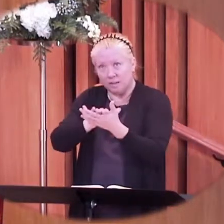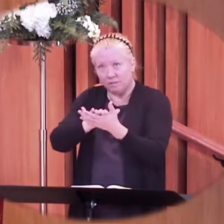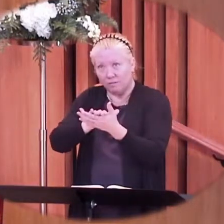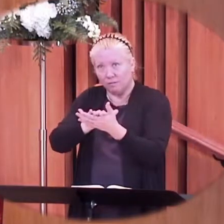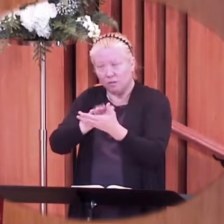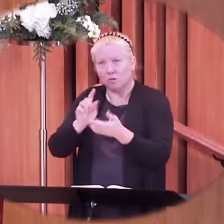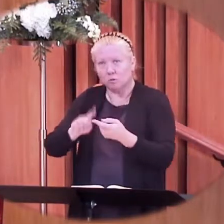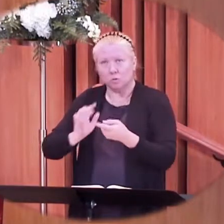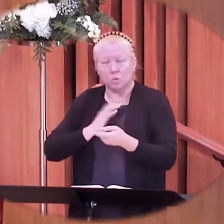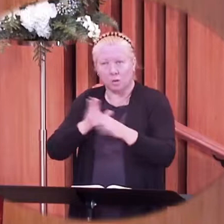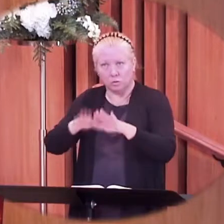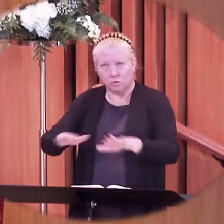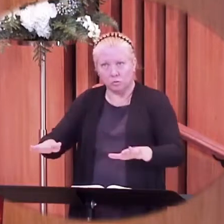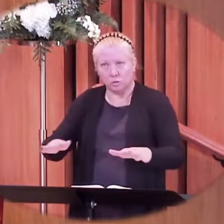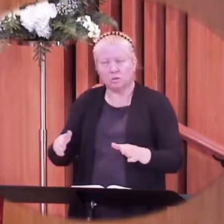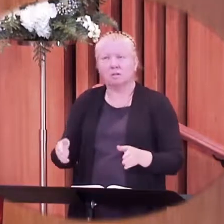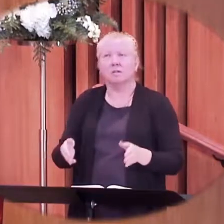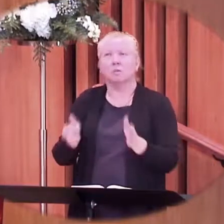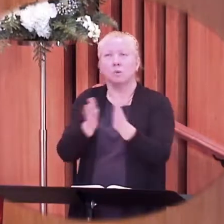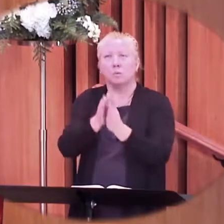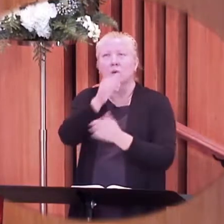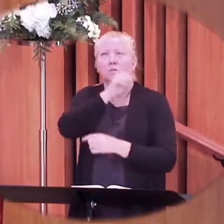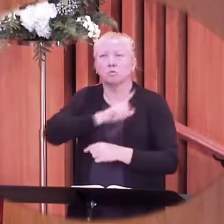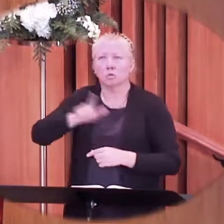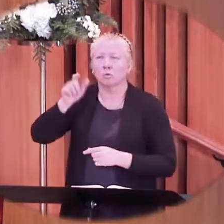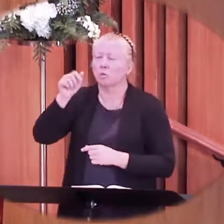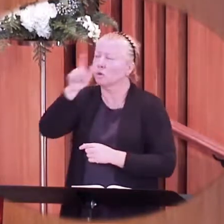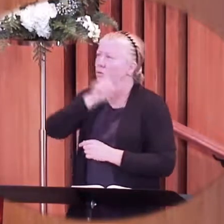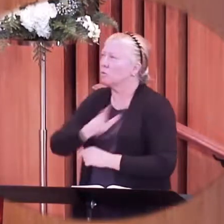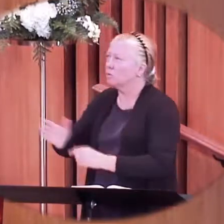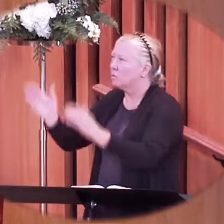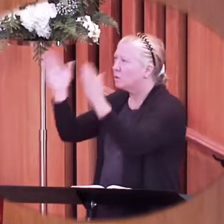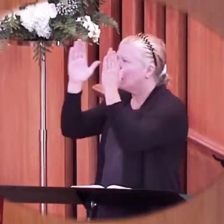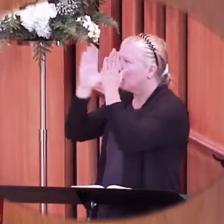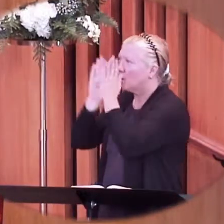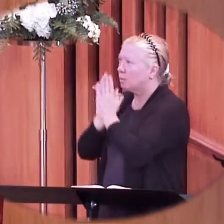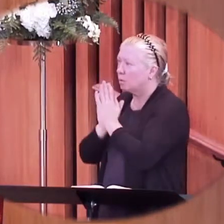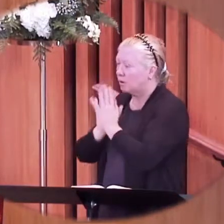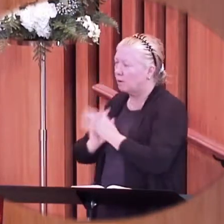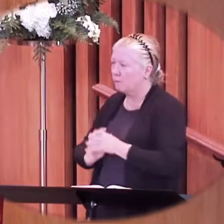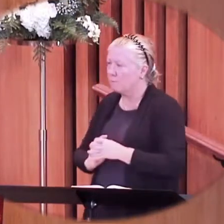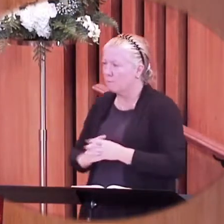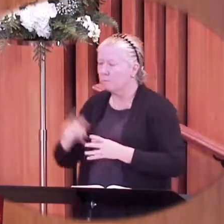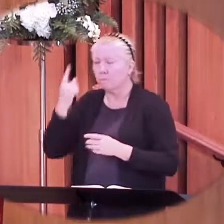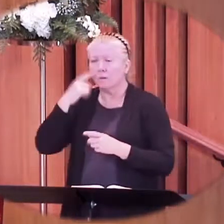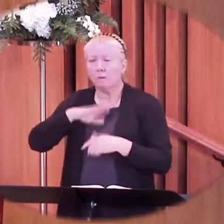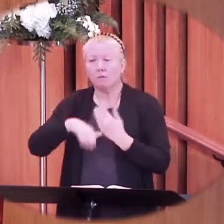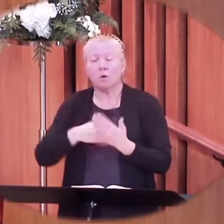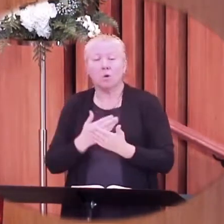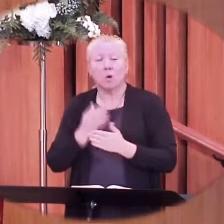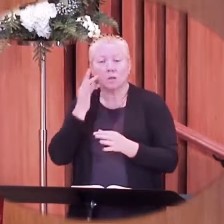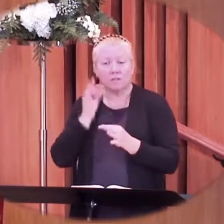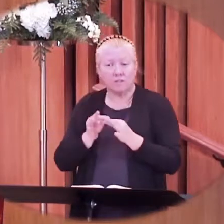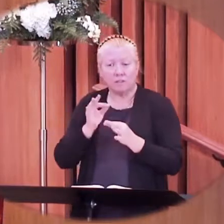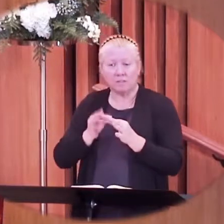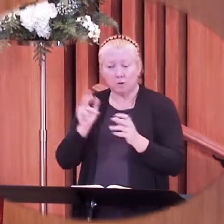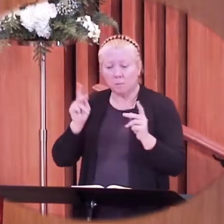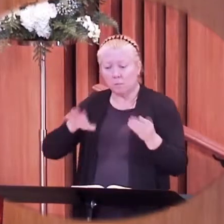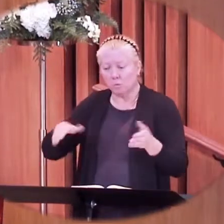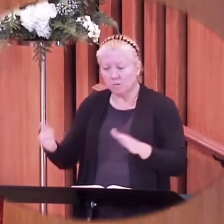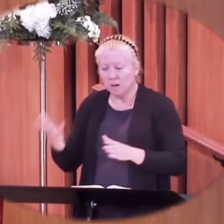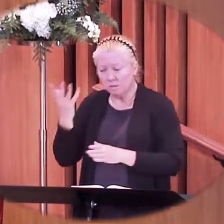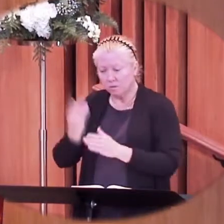pray to the Lord. Lord, hear our prayer. For all of our faithful departed,